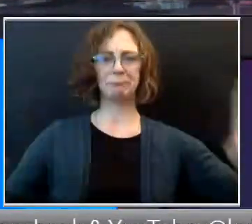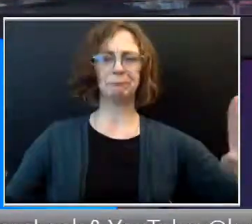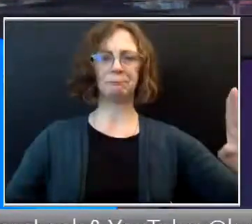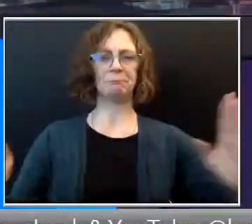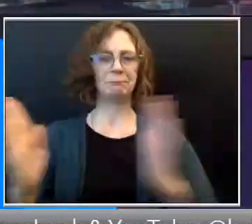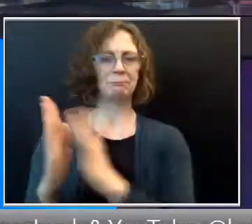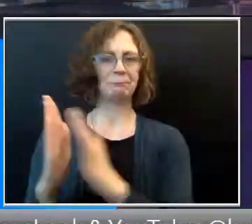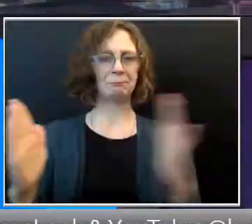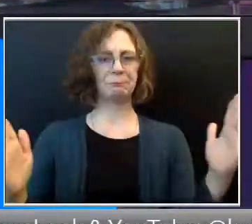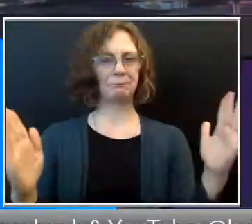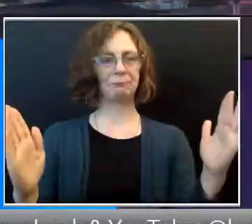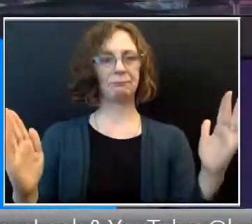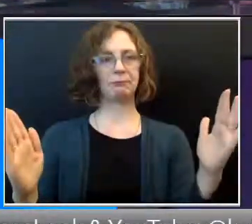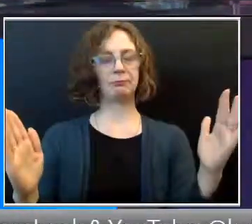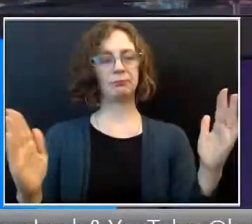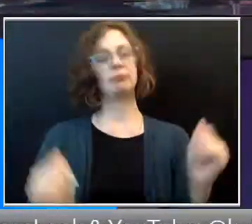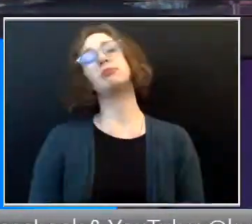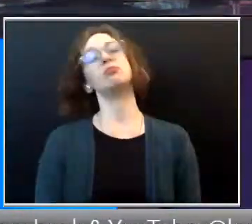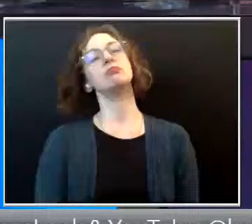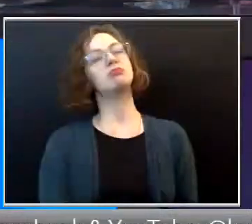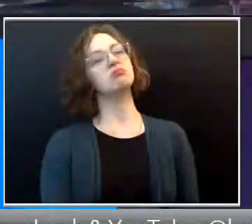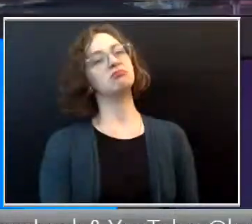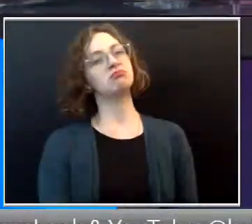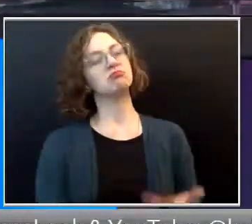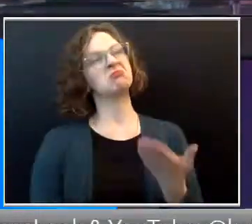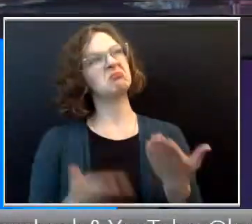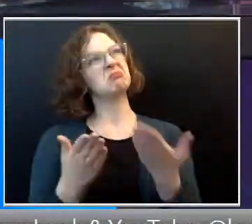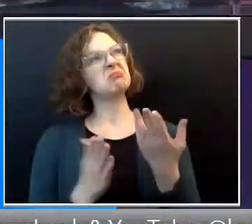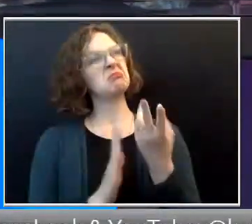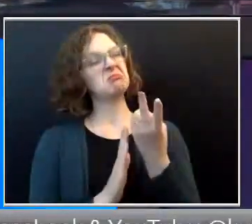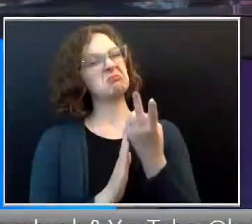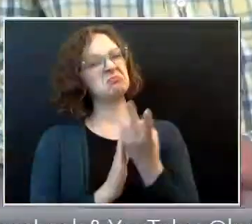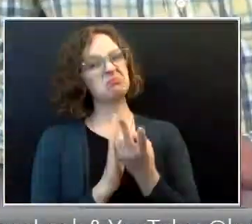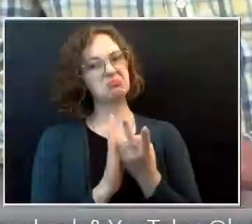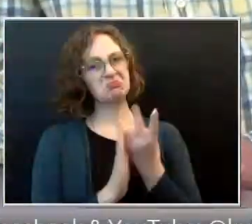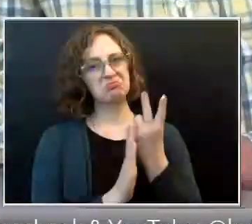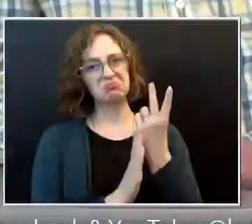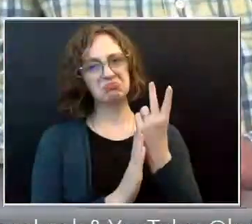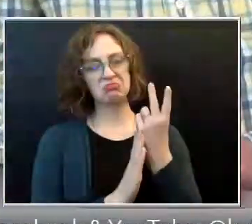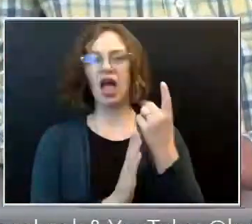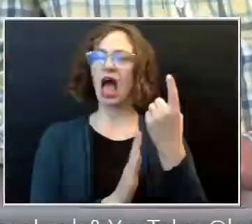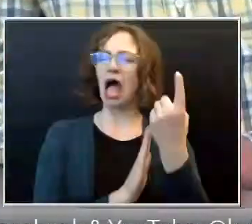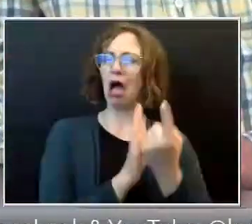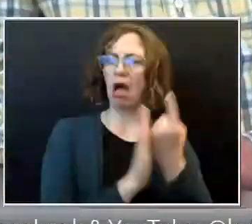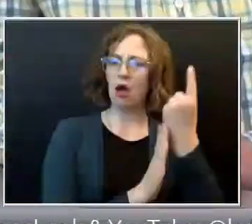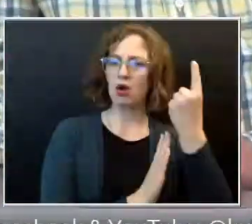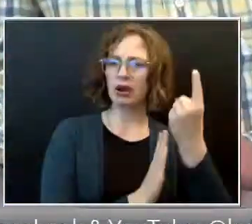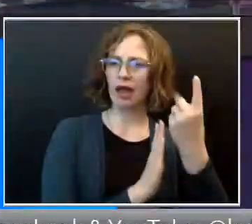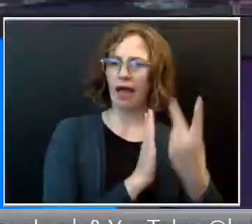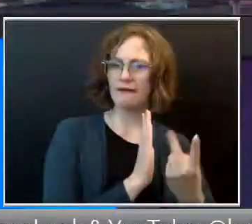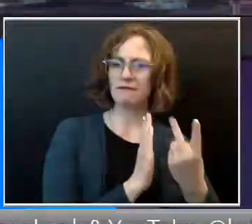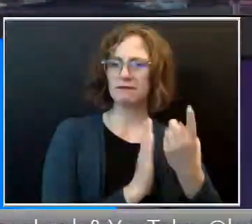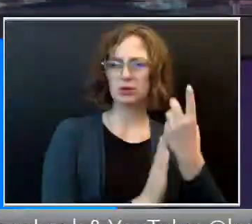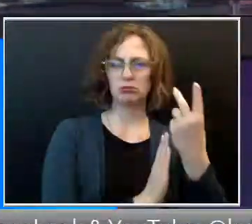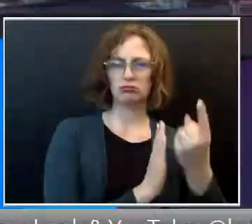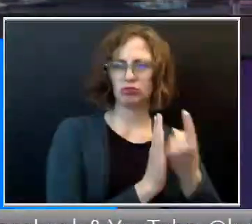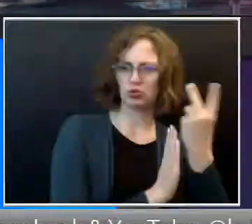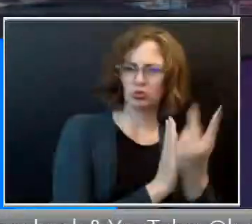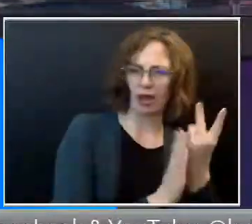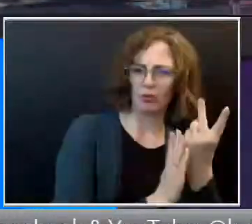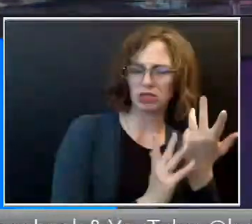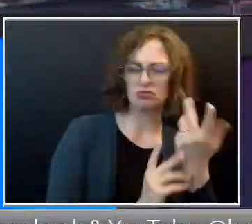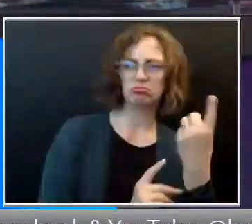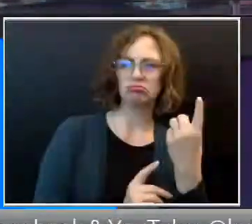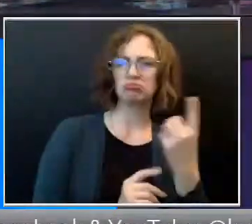OR. Say probably a couple hours or so. I think it was an hour and a half Or to an 2 hour, hours. okay, yeah. And how much time, Paul has a follow-up,